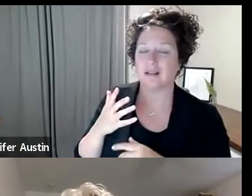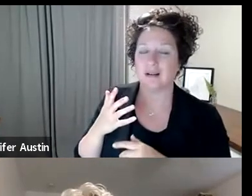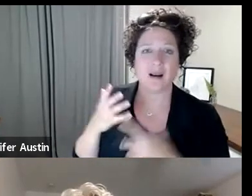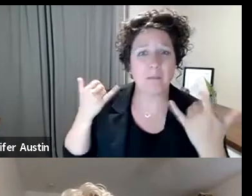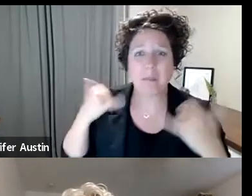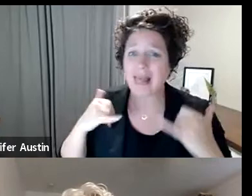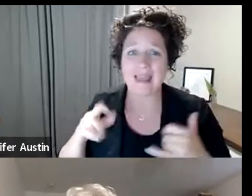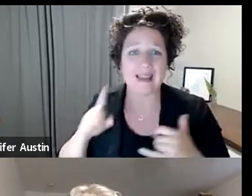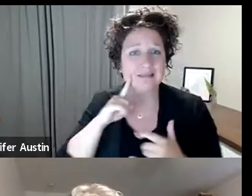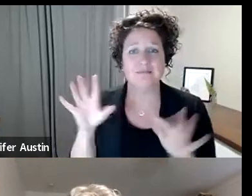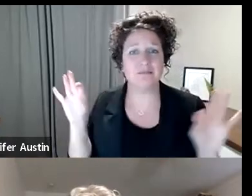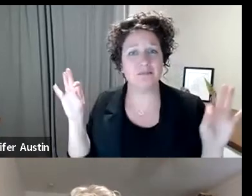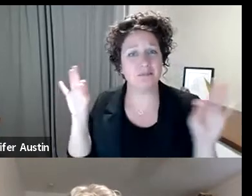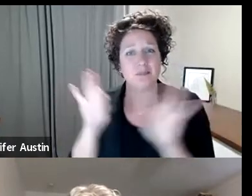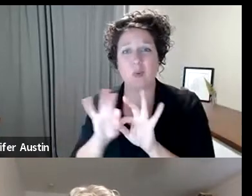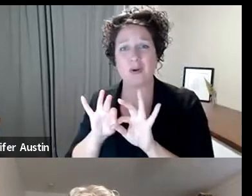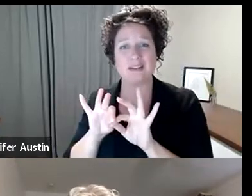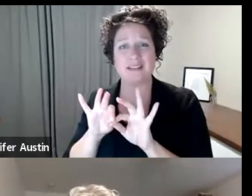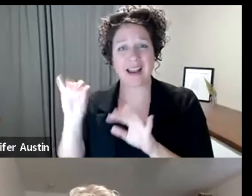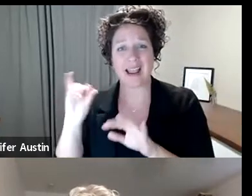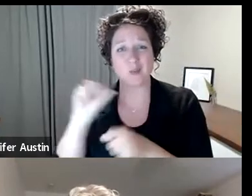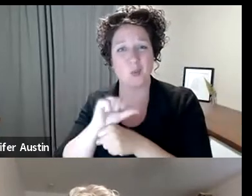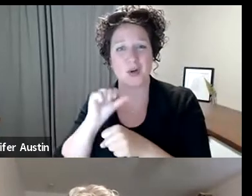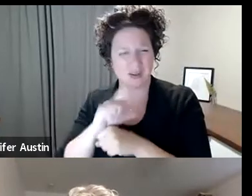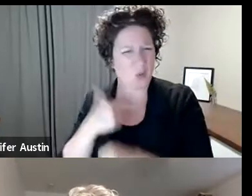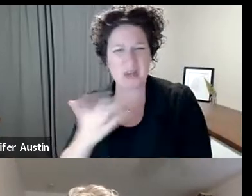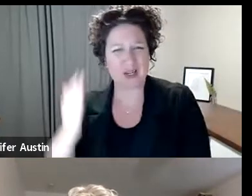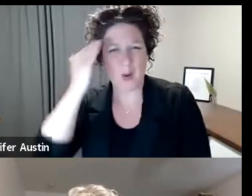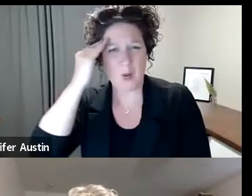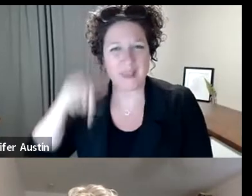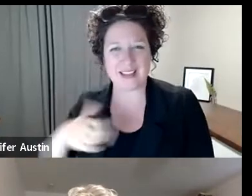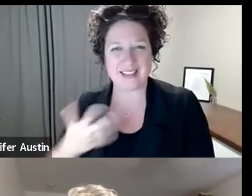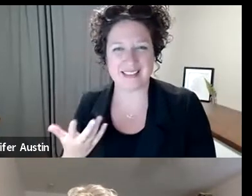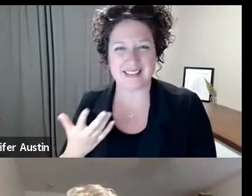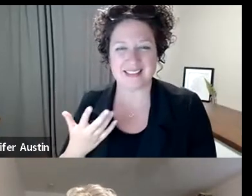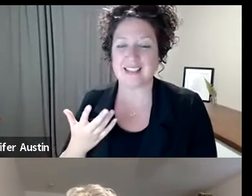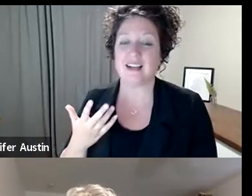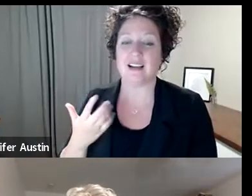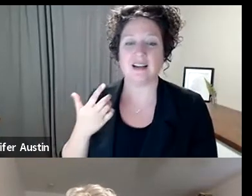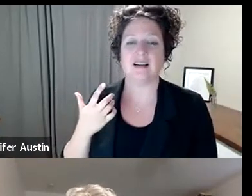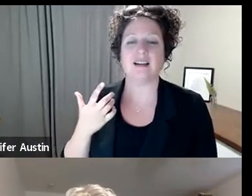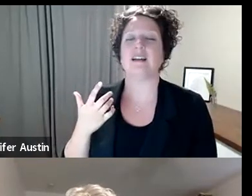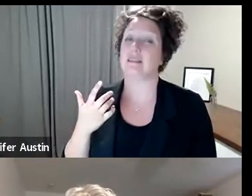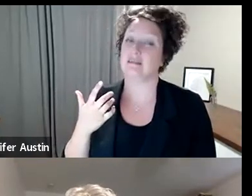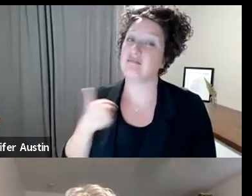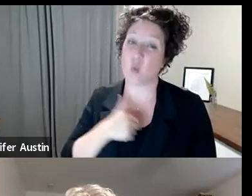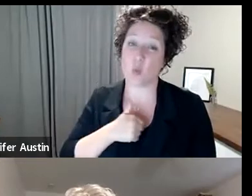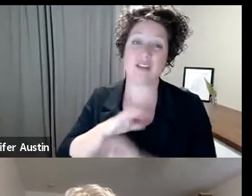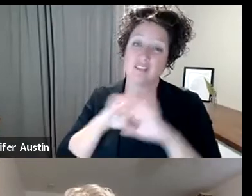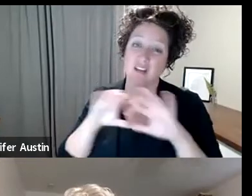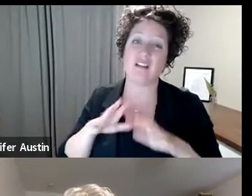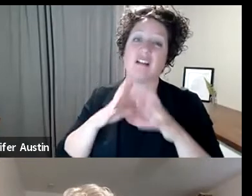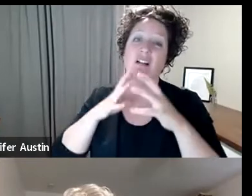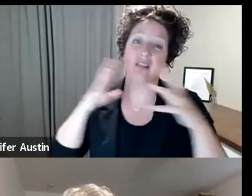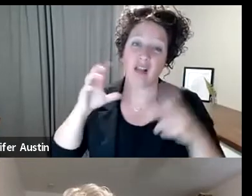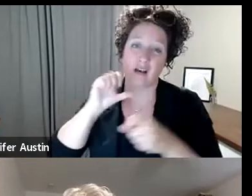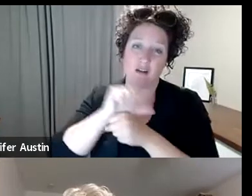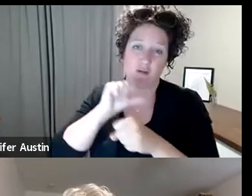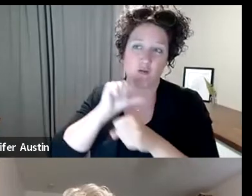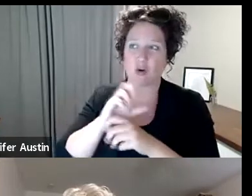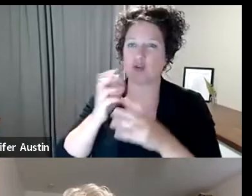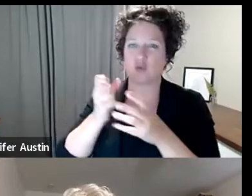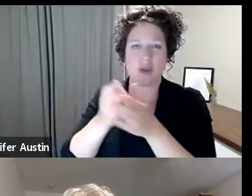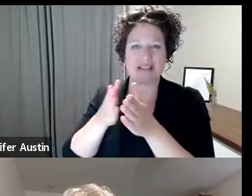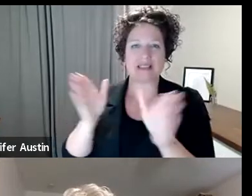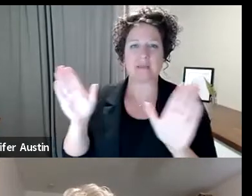just as important as work. We know this. Then know that we've done an enormous amount to expand the